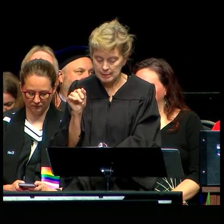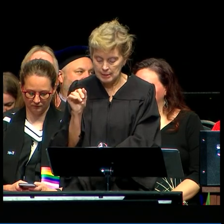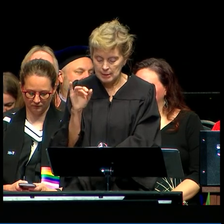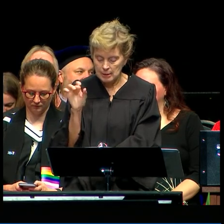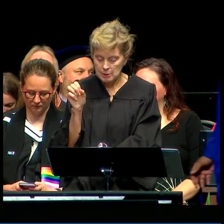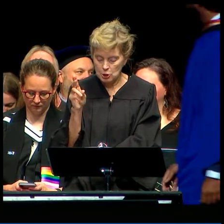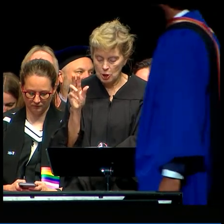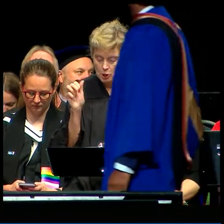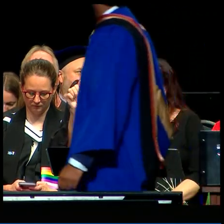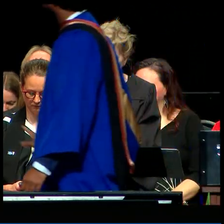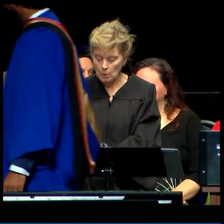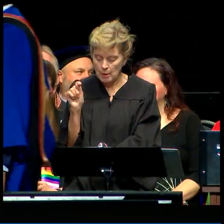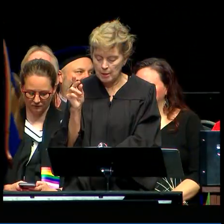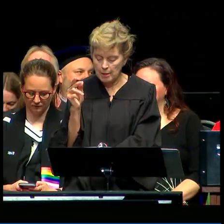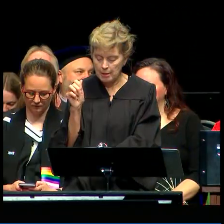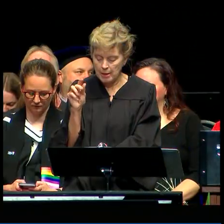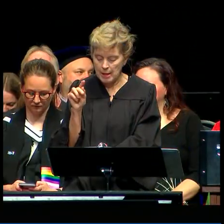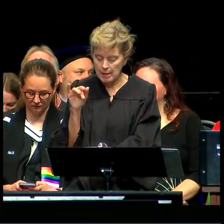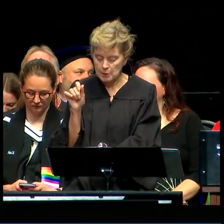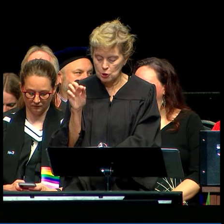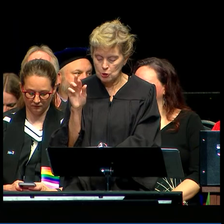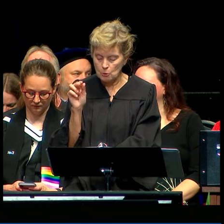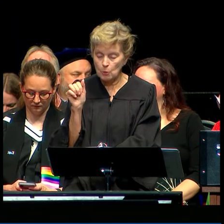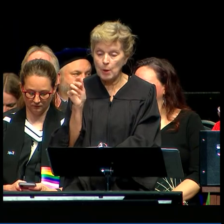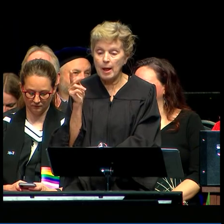Joshua Tanjaratnam, with distinction.